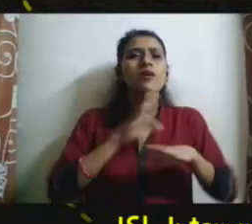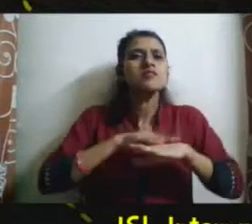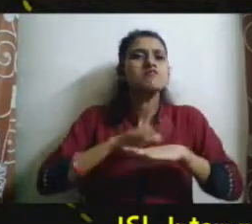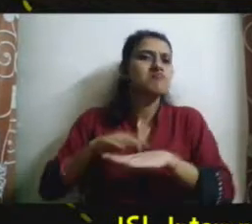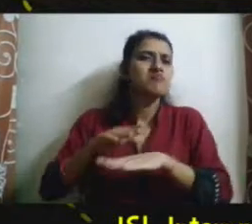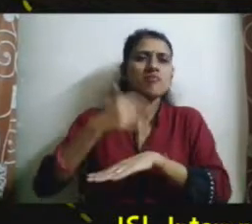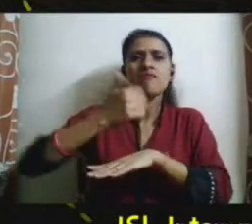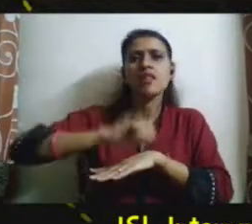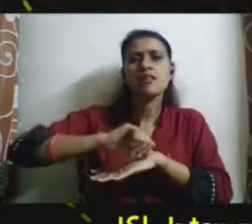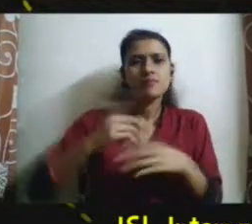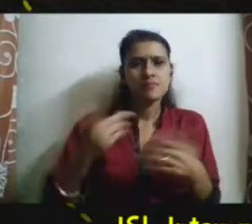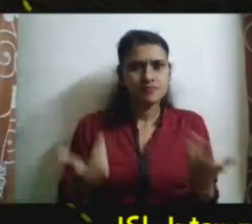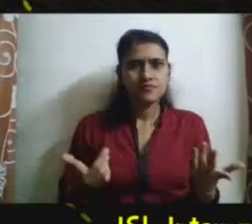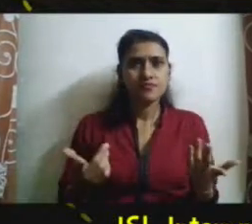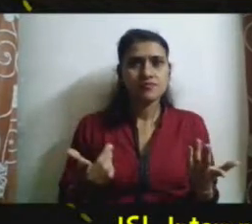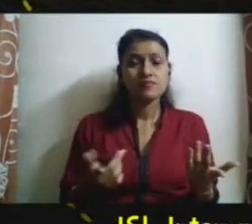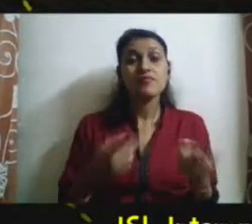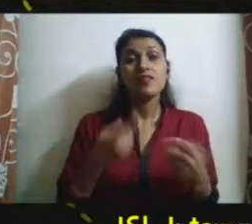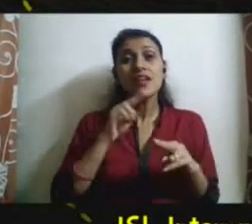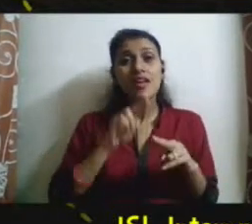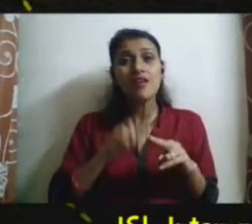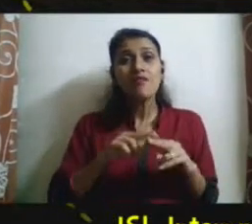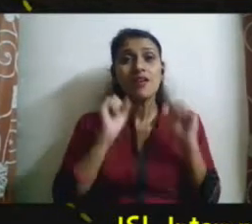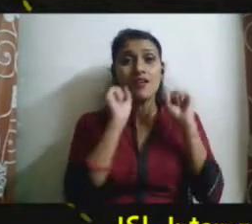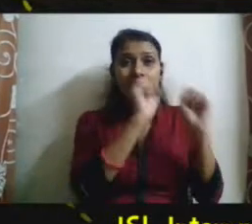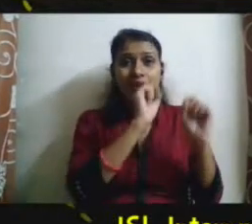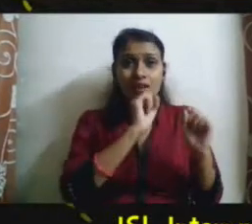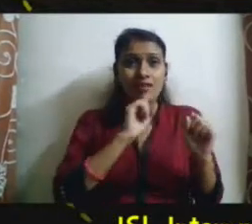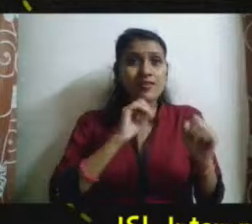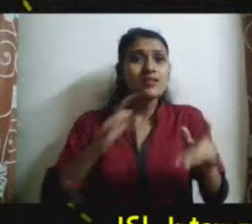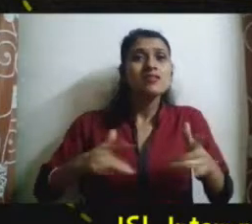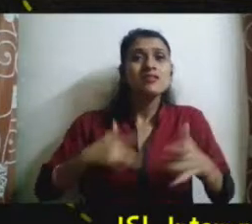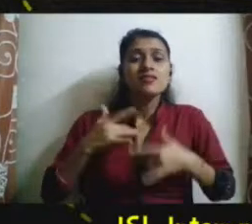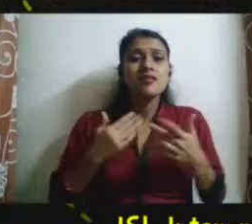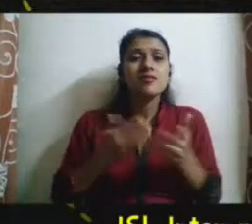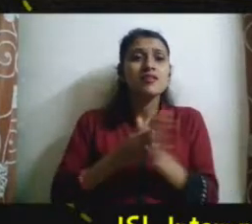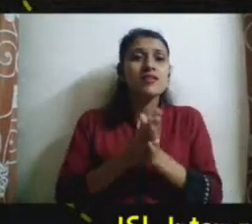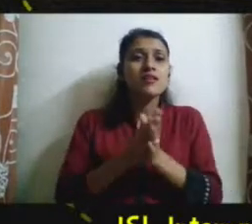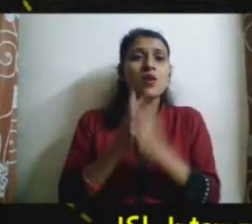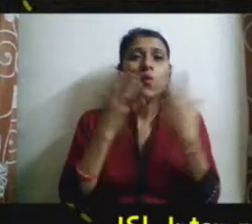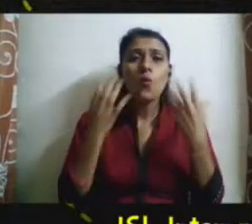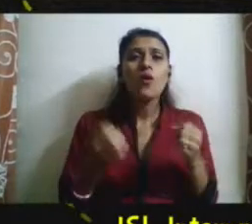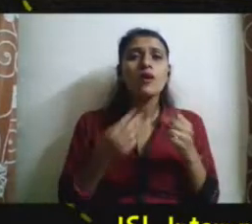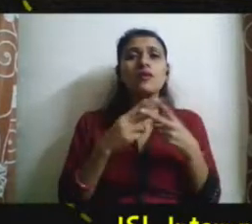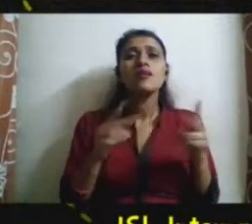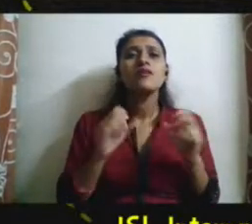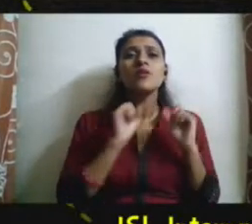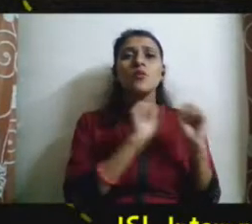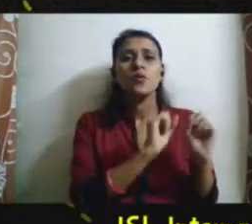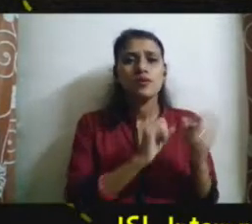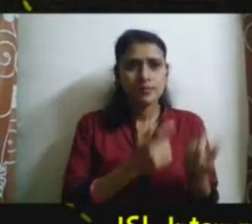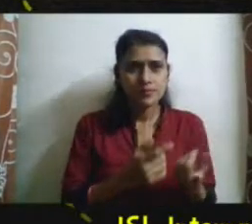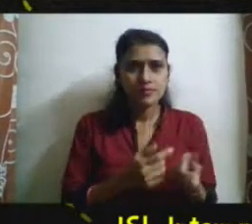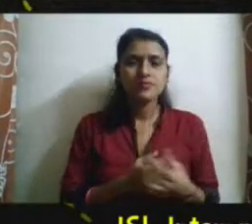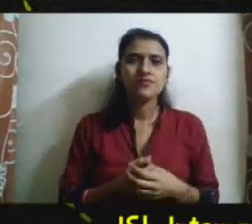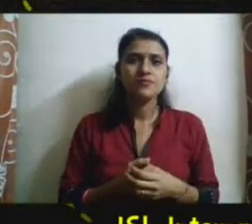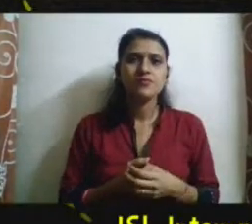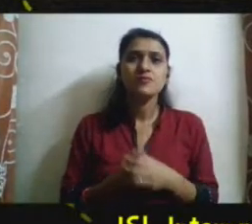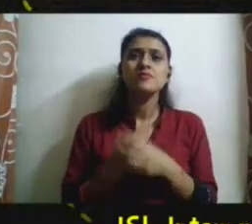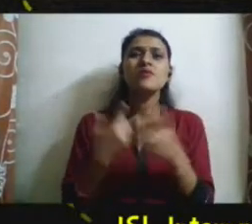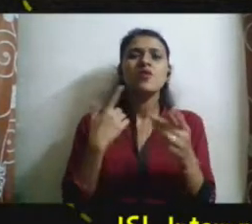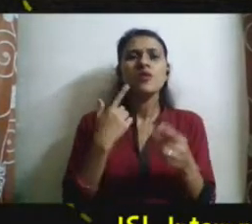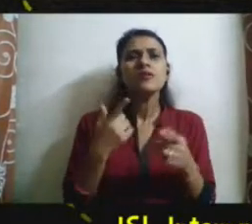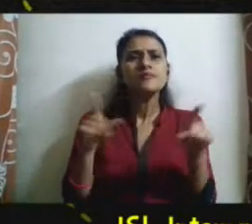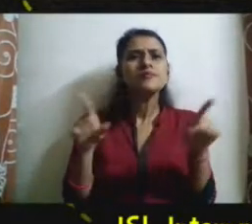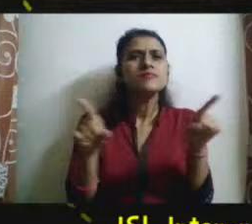liberatedness. But perhaps in her sexual desire, we do not know. Perhaps she does experience liberation. And so these kinds of